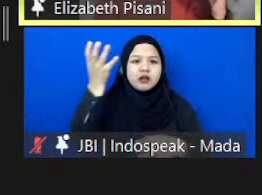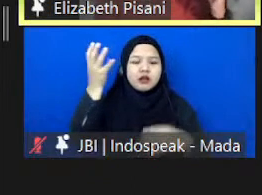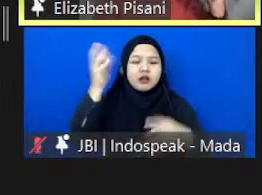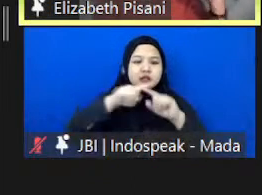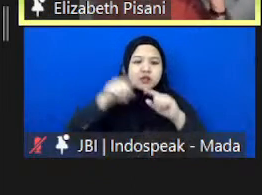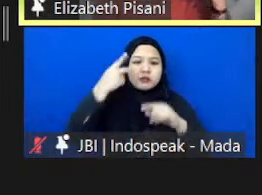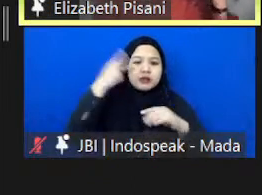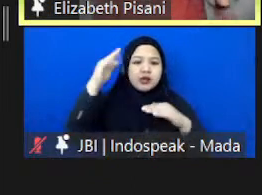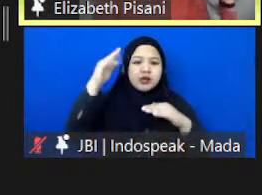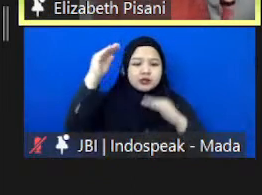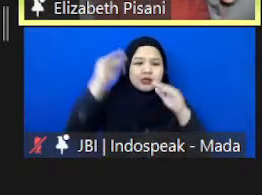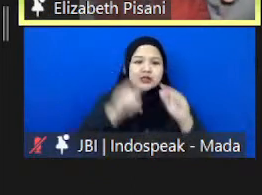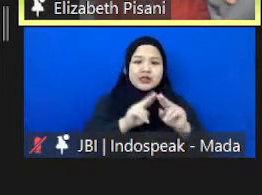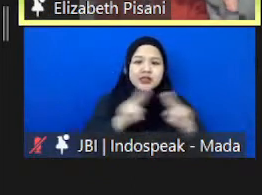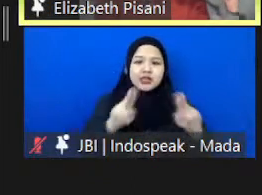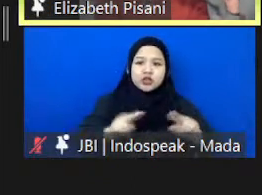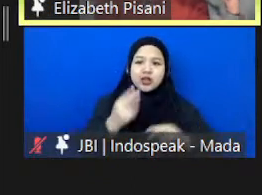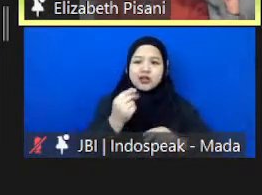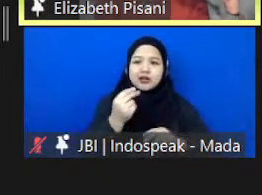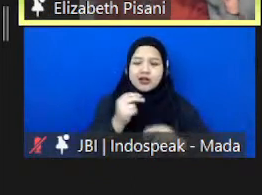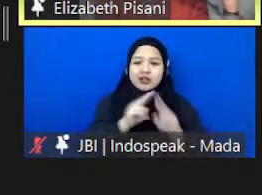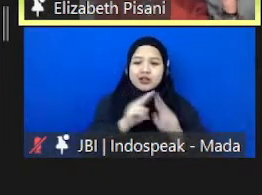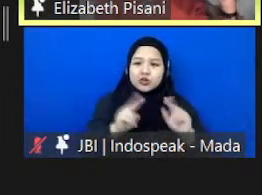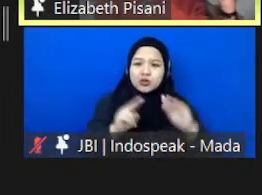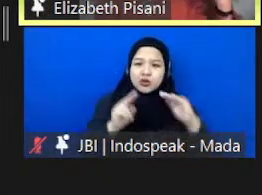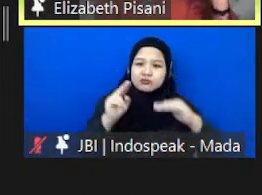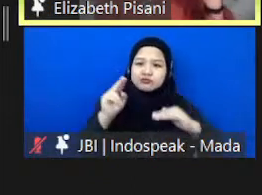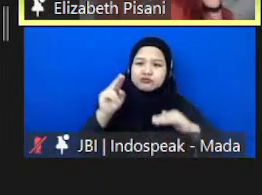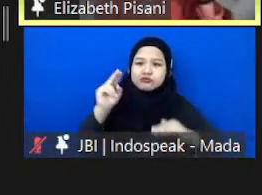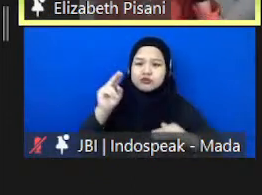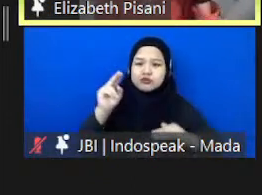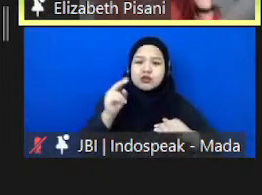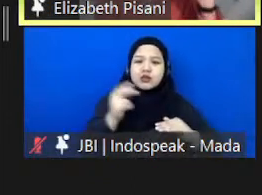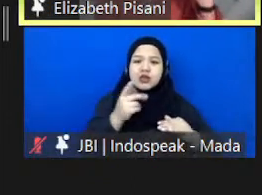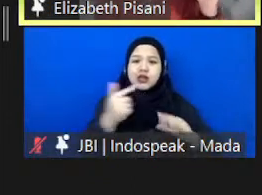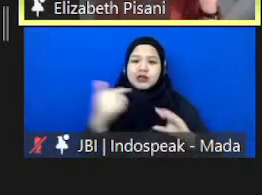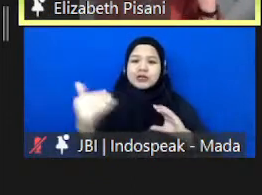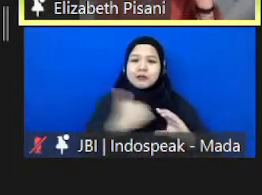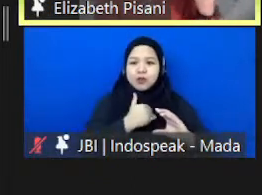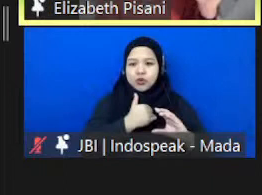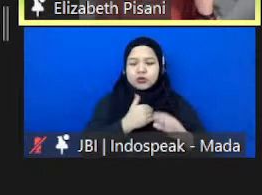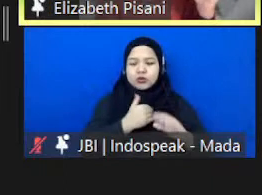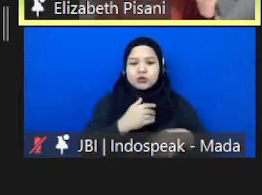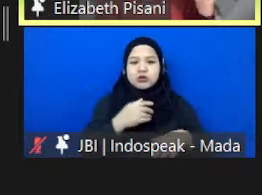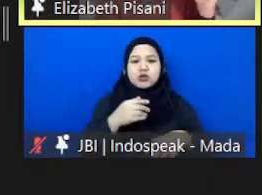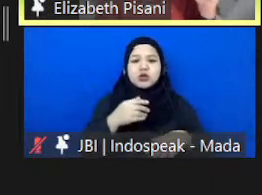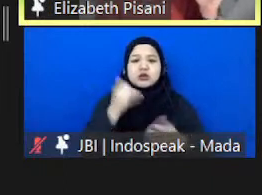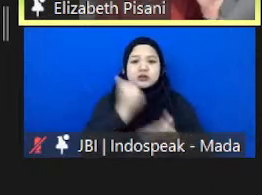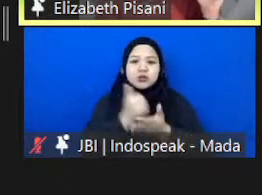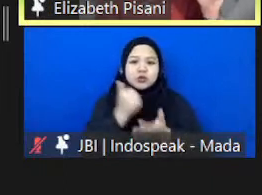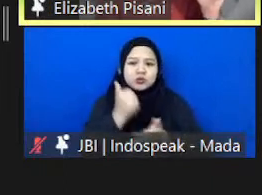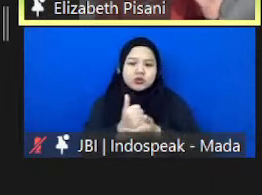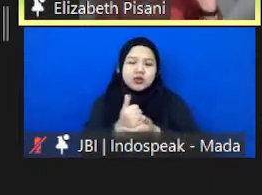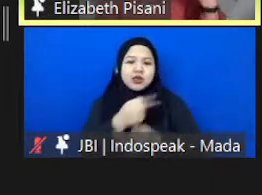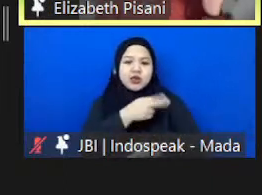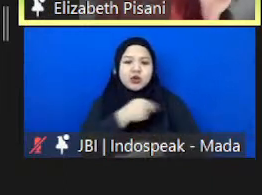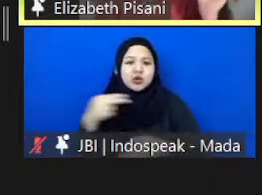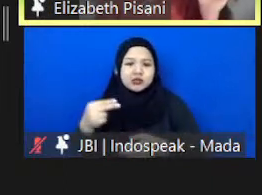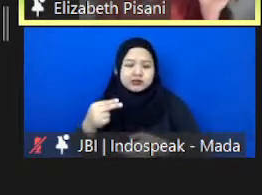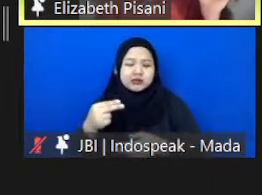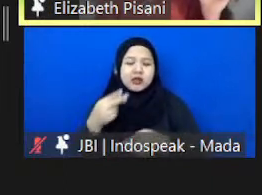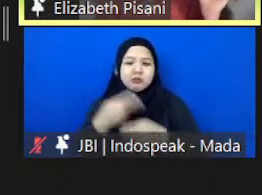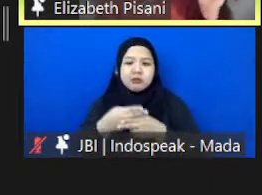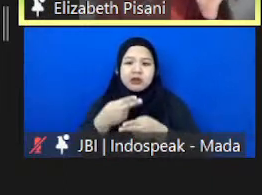the international imported medicines, but actually the Indonesian branded generics. So the